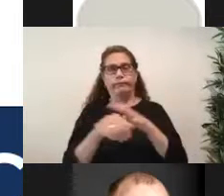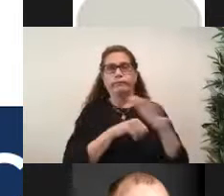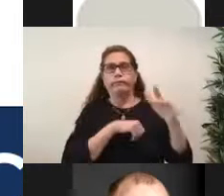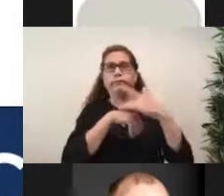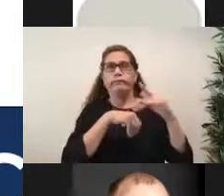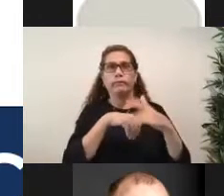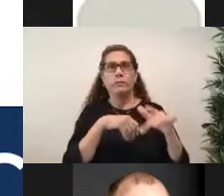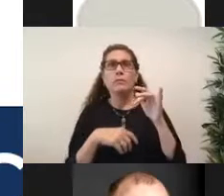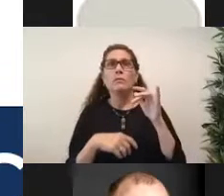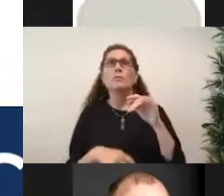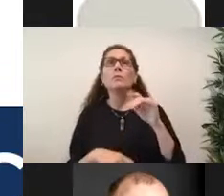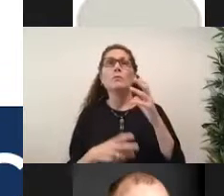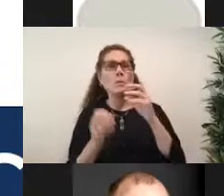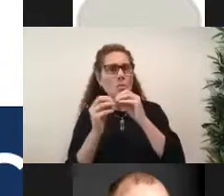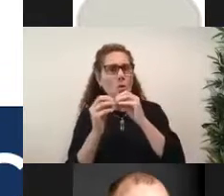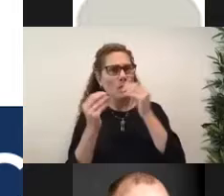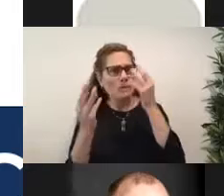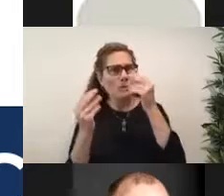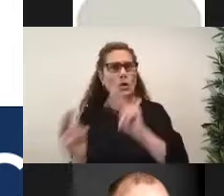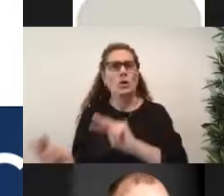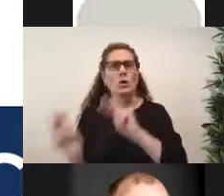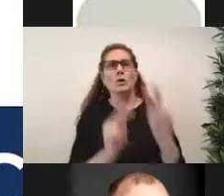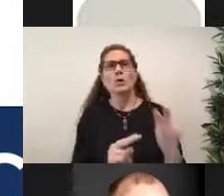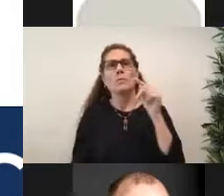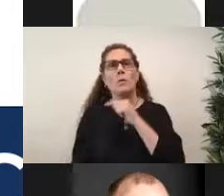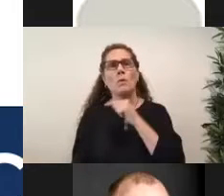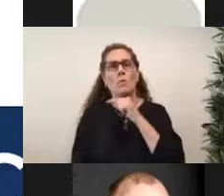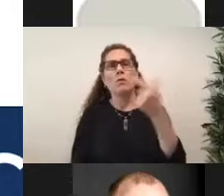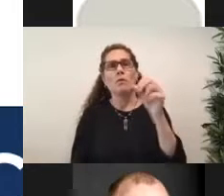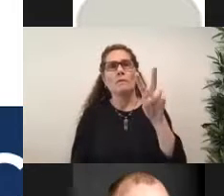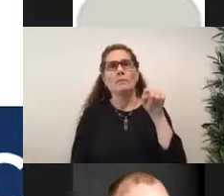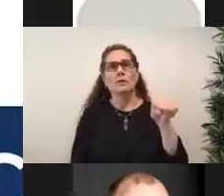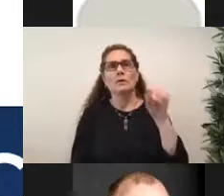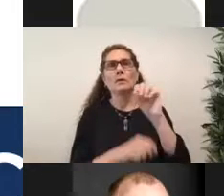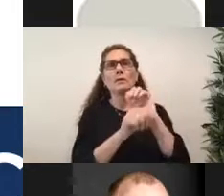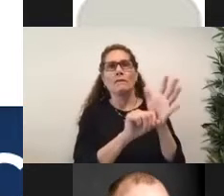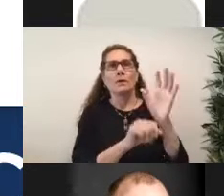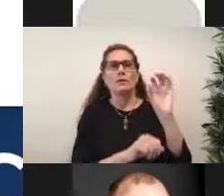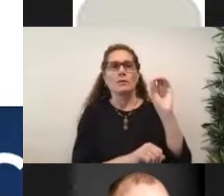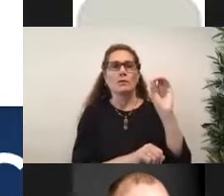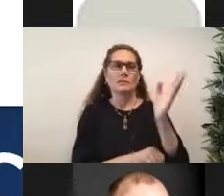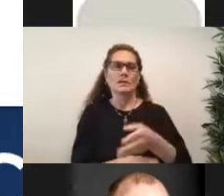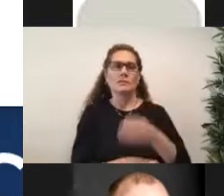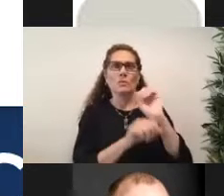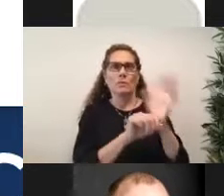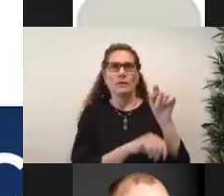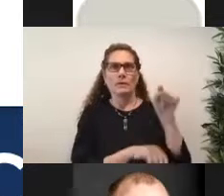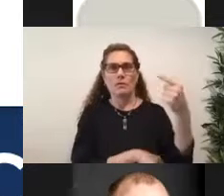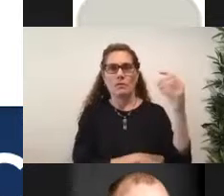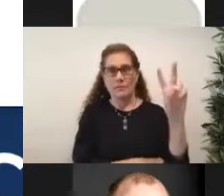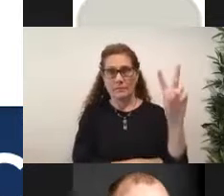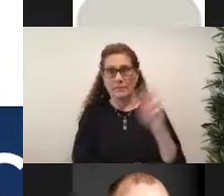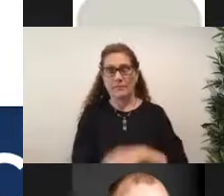milwaukee.gov/COVIDvax. In anticipation of vaccine approval for 5 to 11-year-olds, we're excited to announce partnerships with Milwaukee Public Schools,